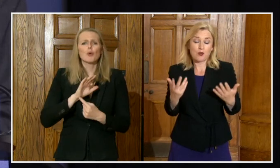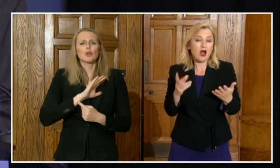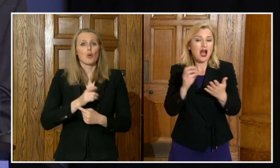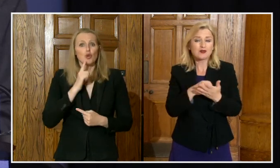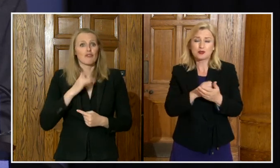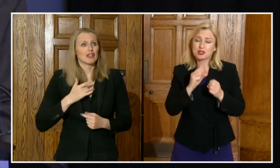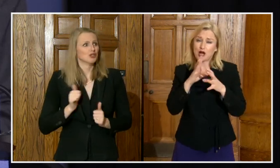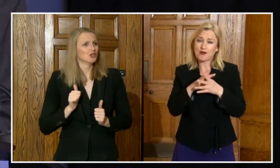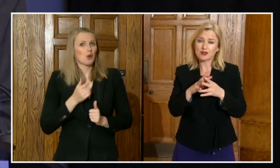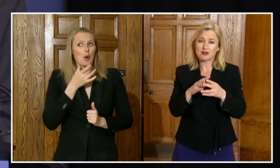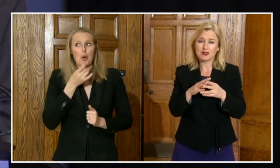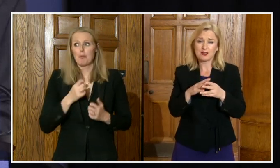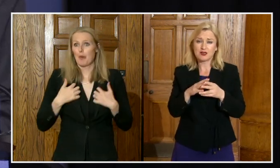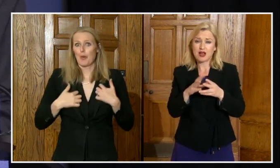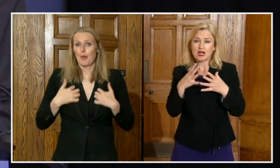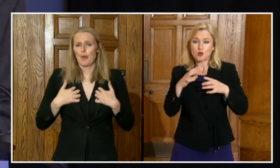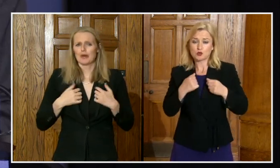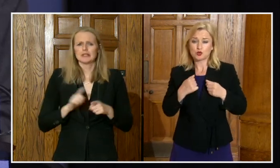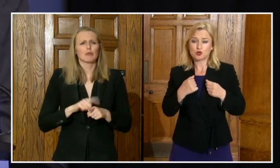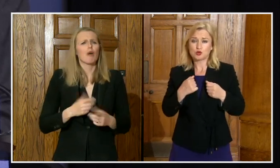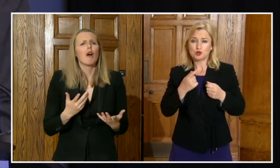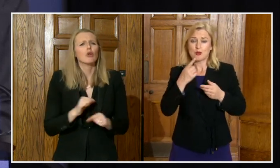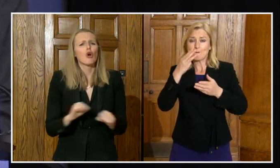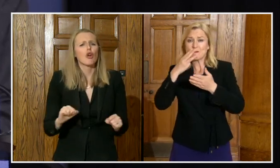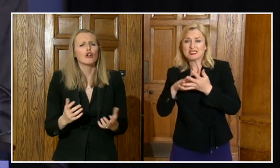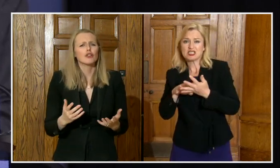messages at this time, and I would be very reluctant